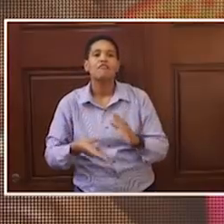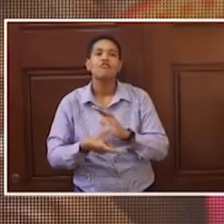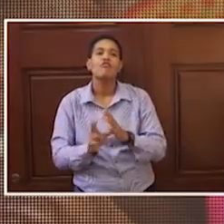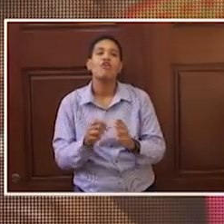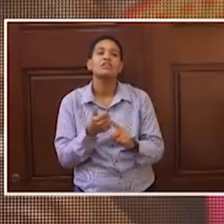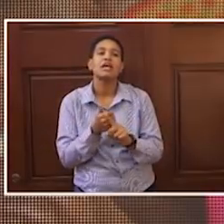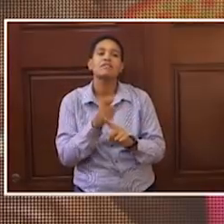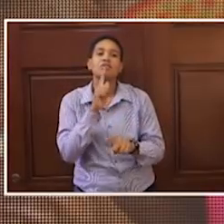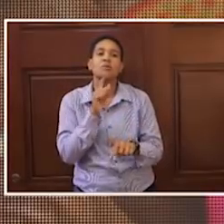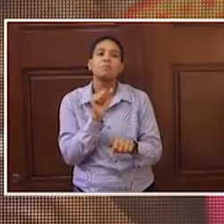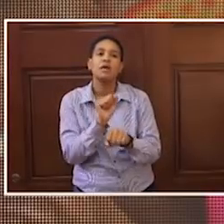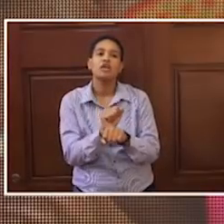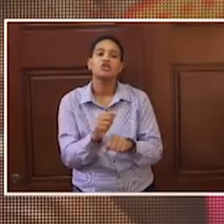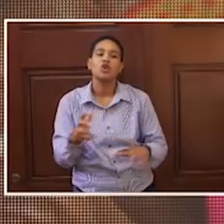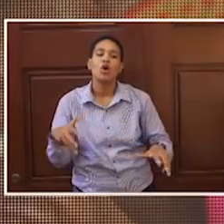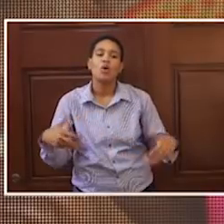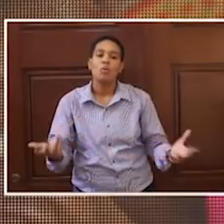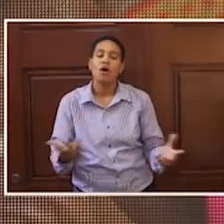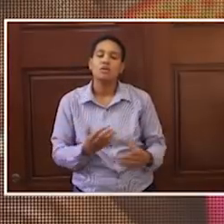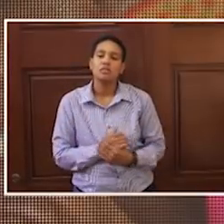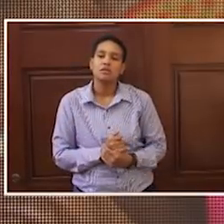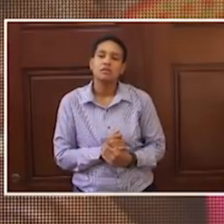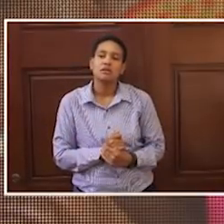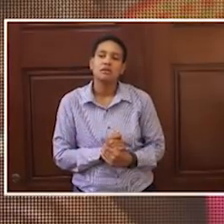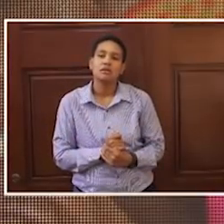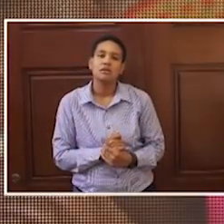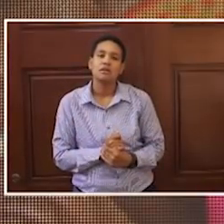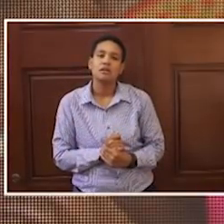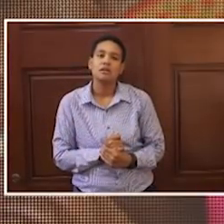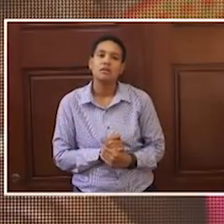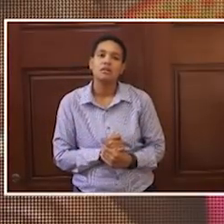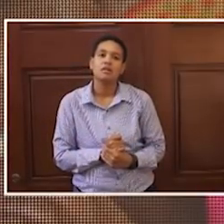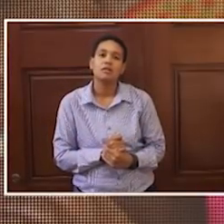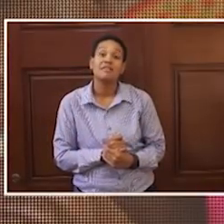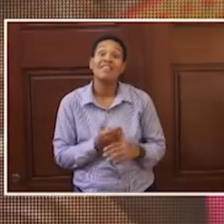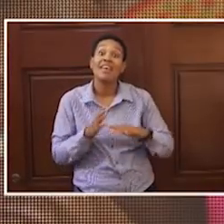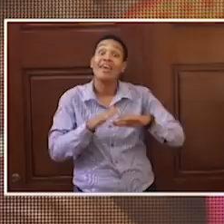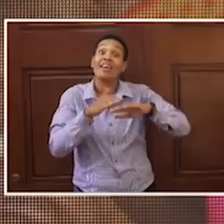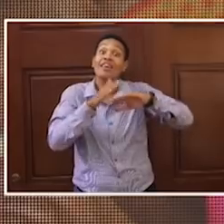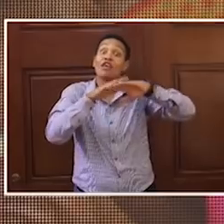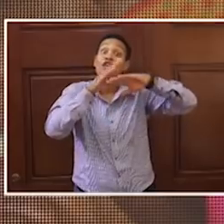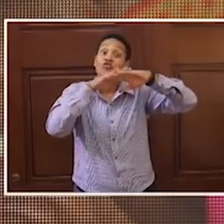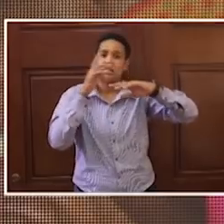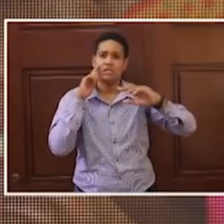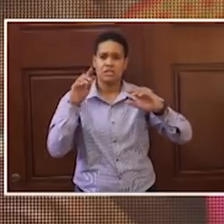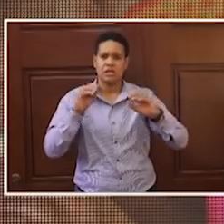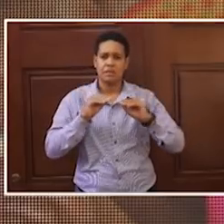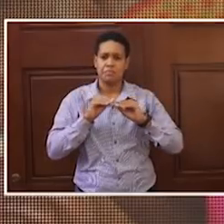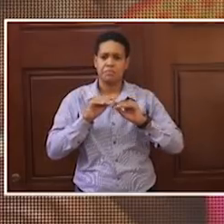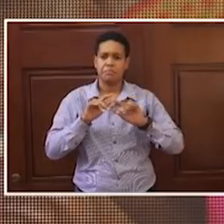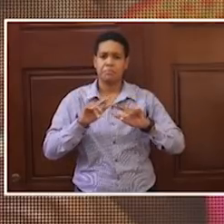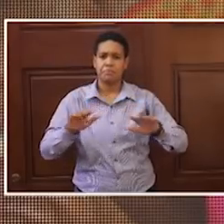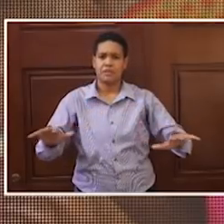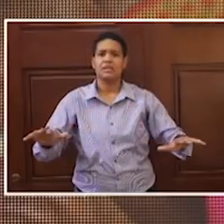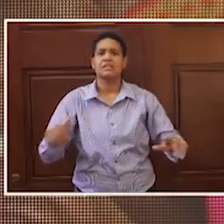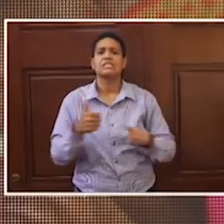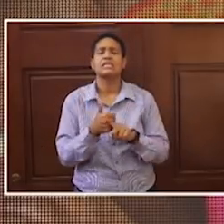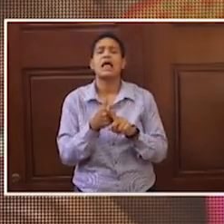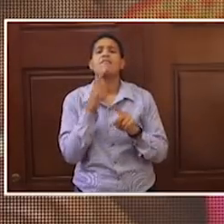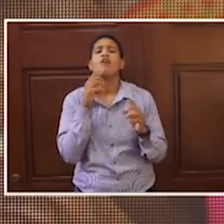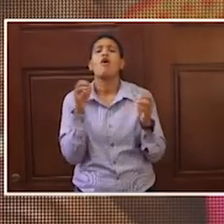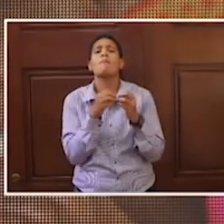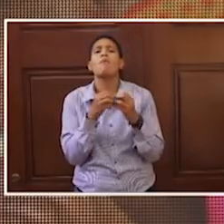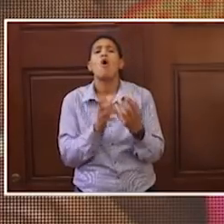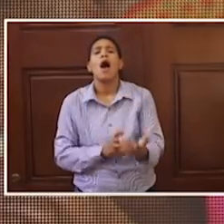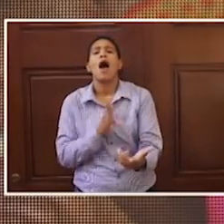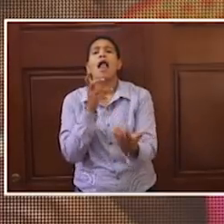to ensure that the increase in cases are more